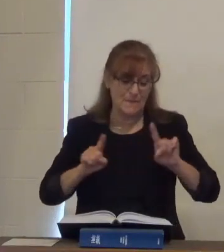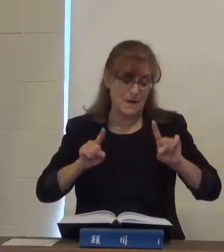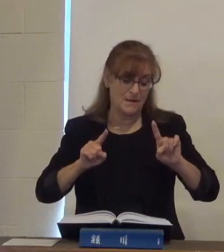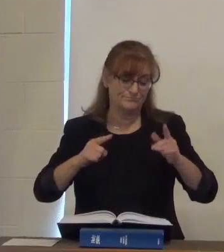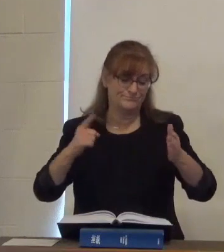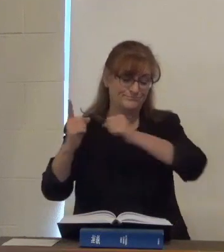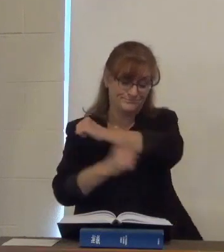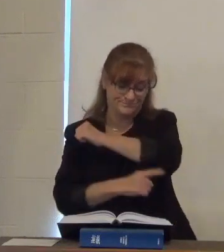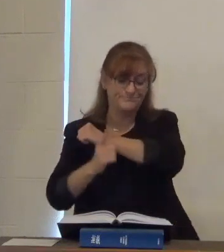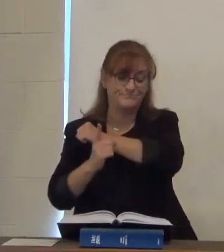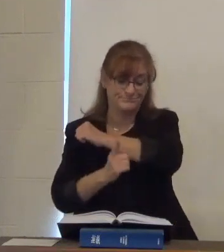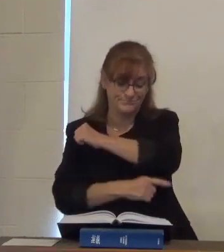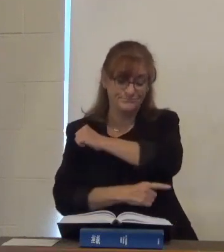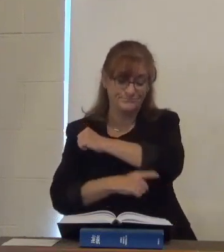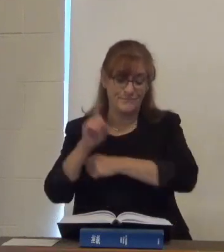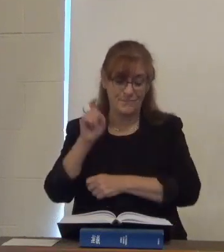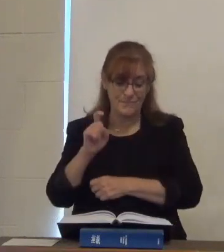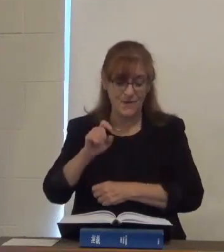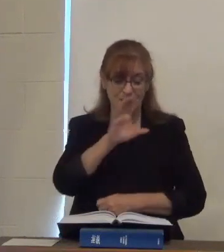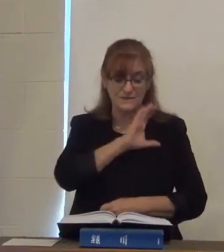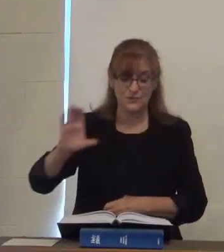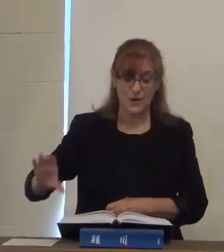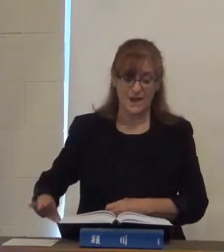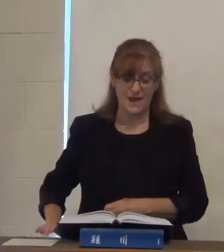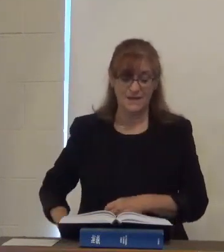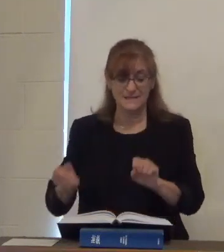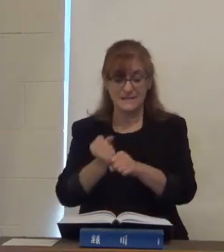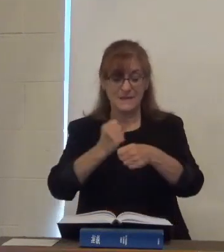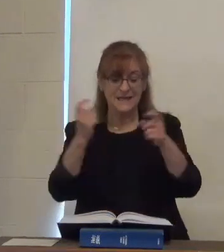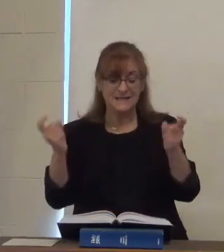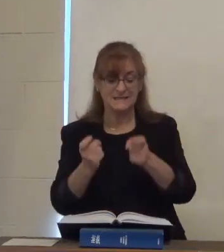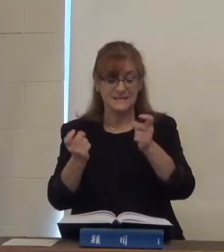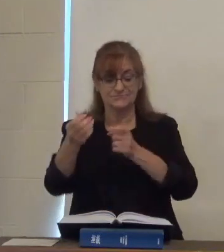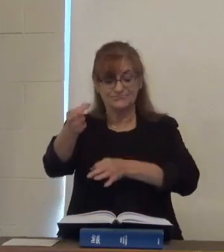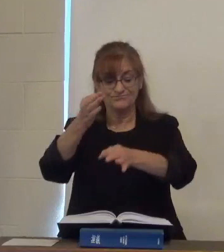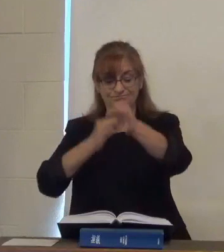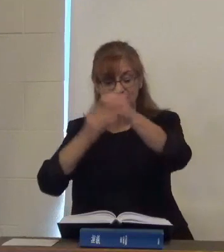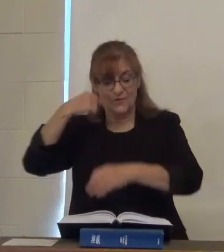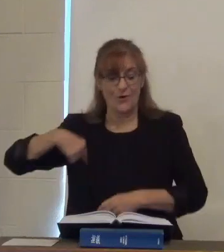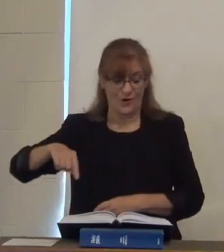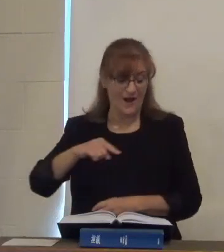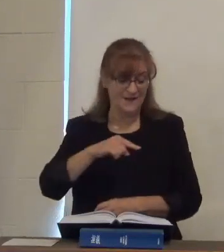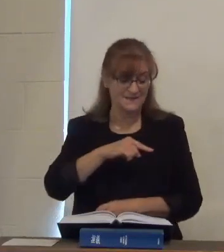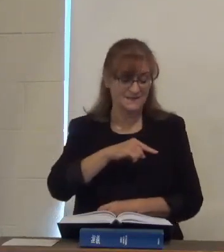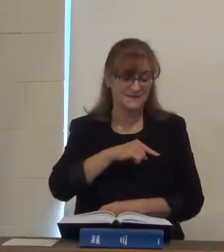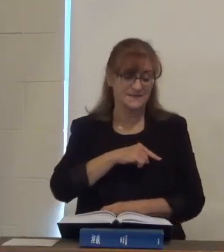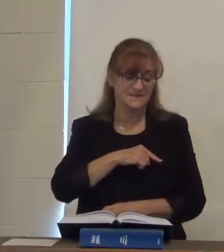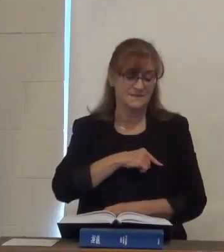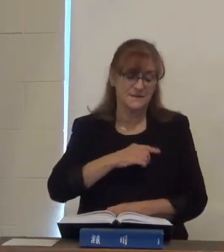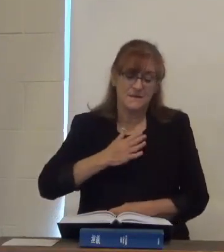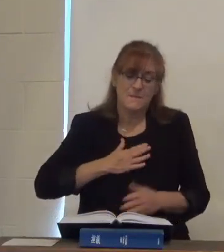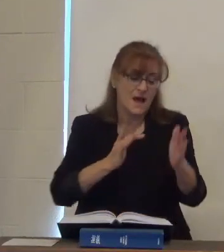his rod on Christ, made sin for us.